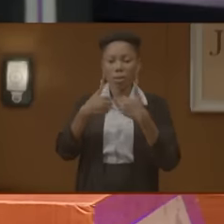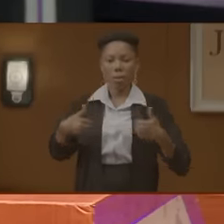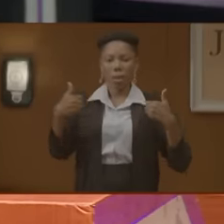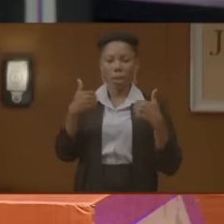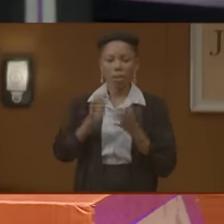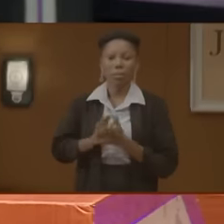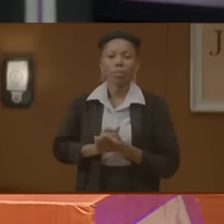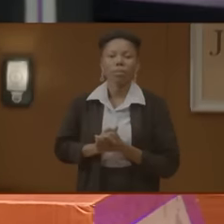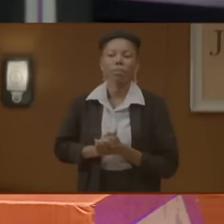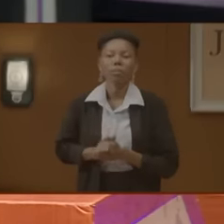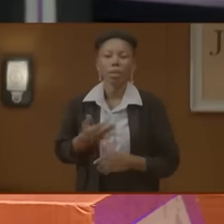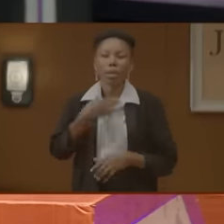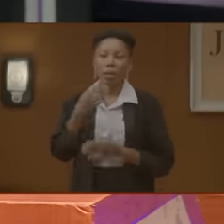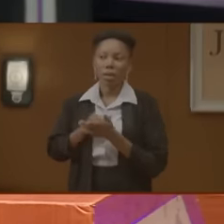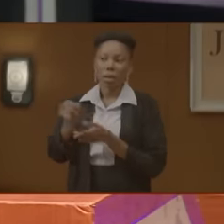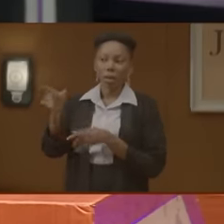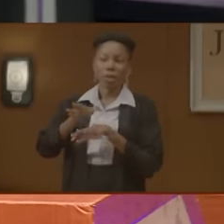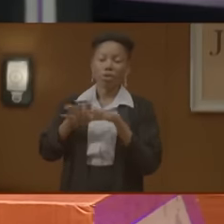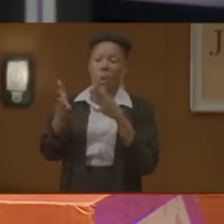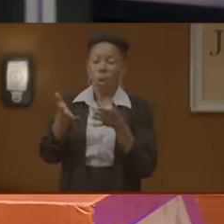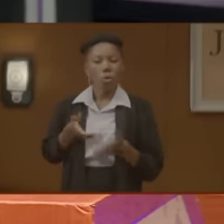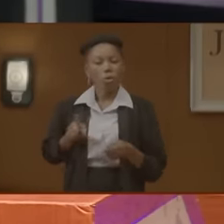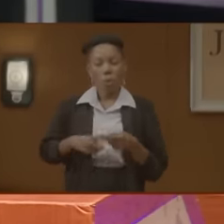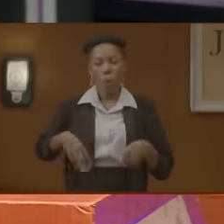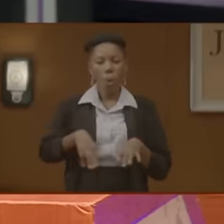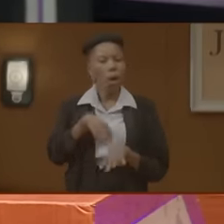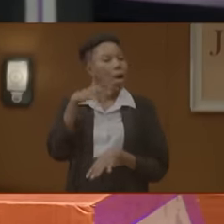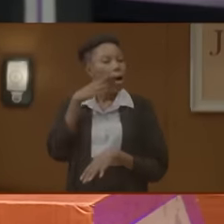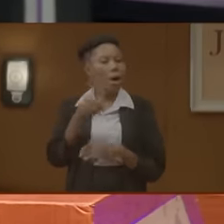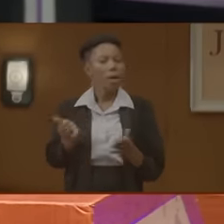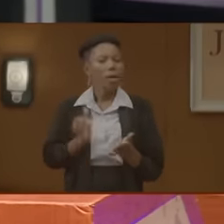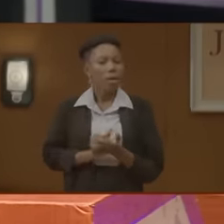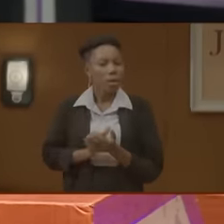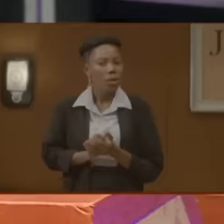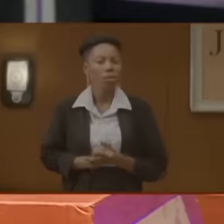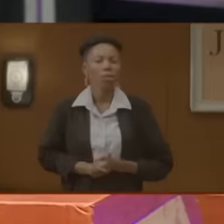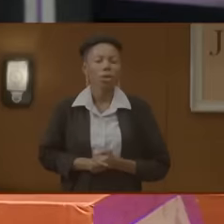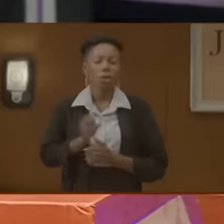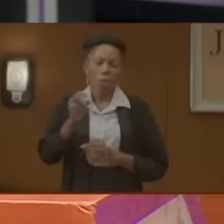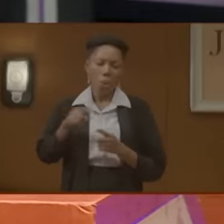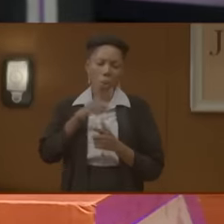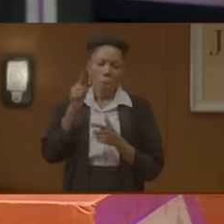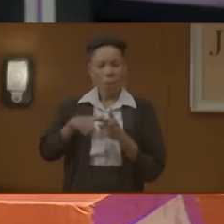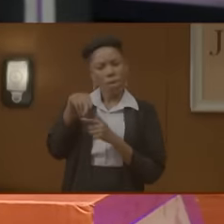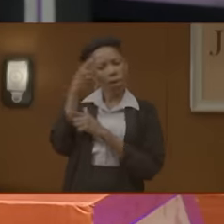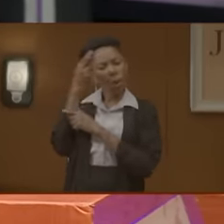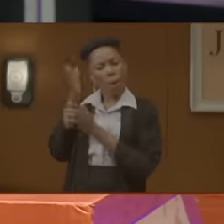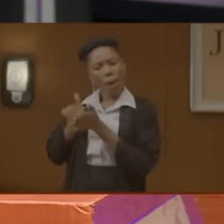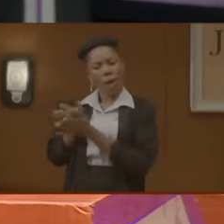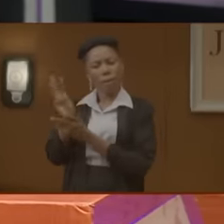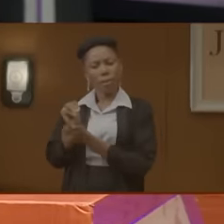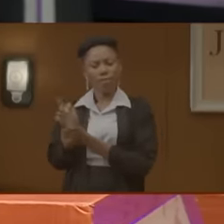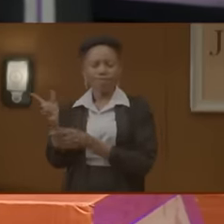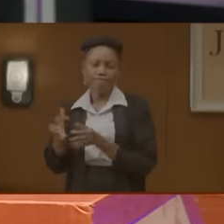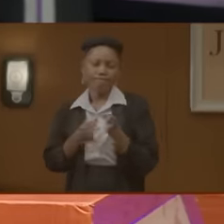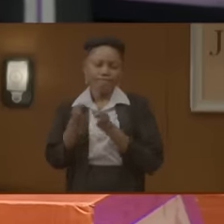So he said he doesn't want a breathing space. So when the uncle asked him what happened, he narrated, and they